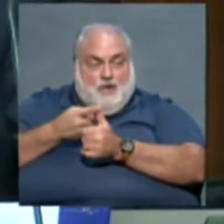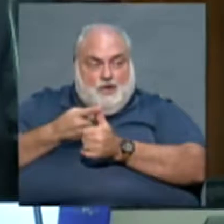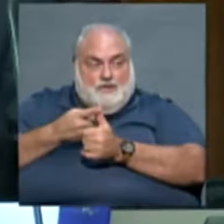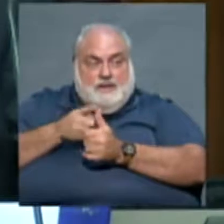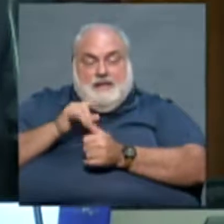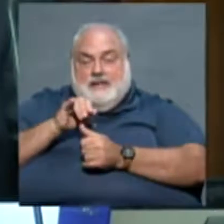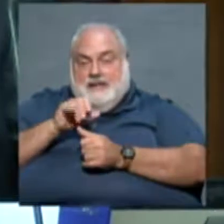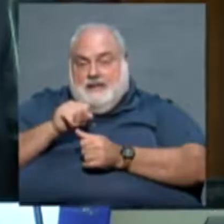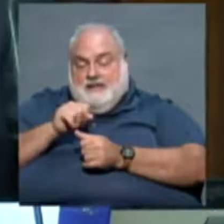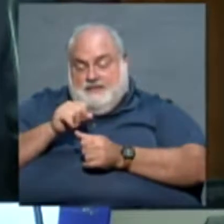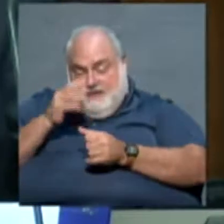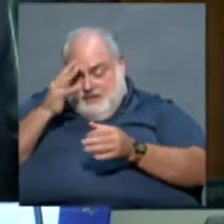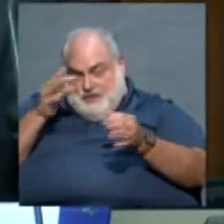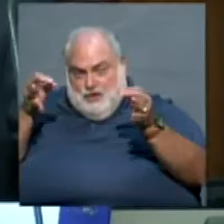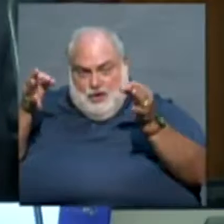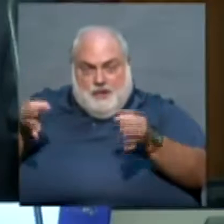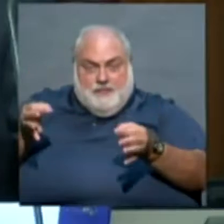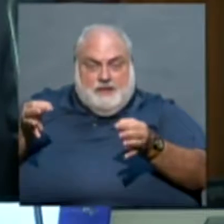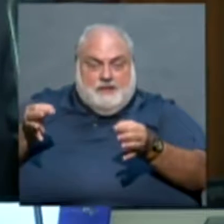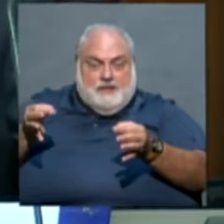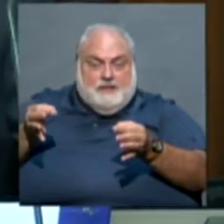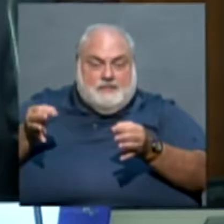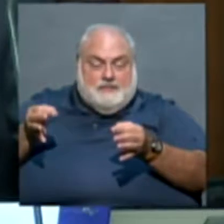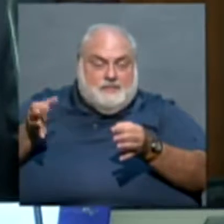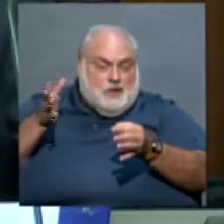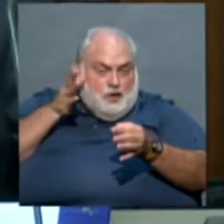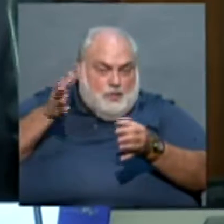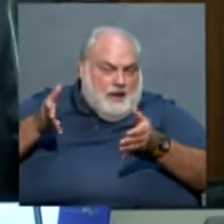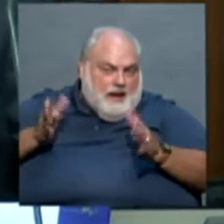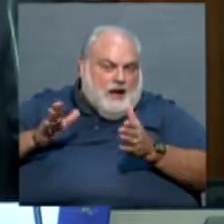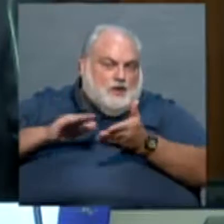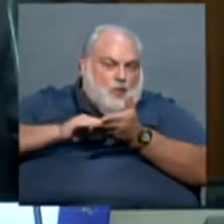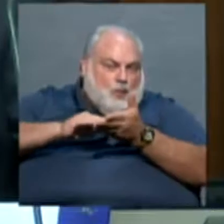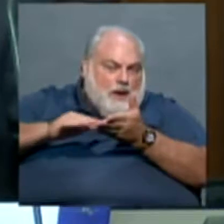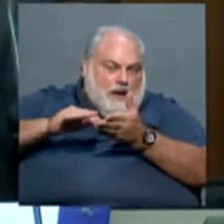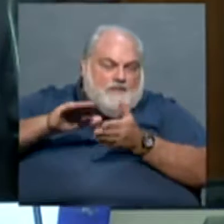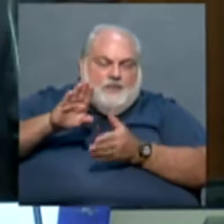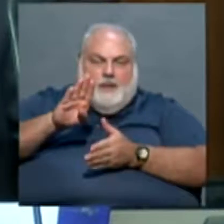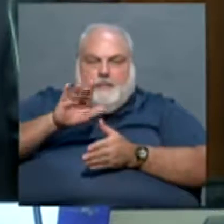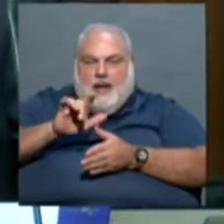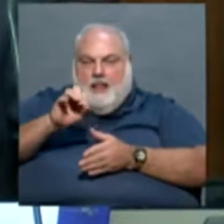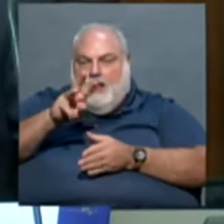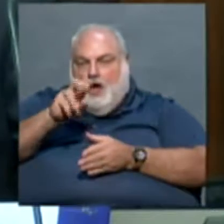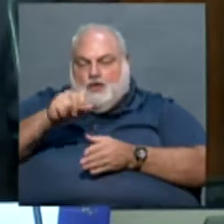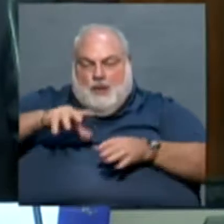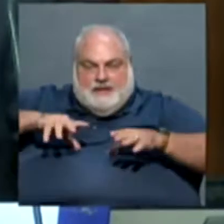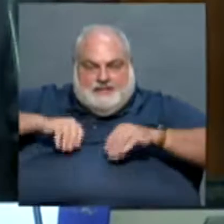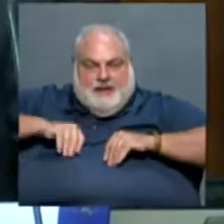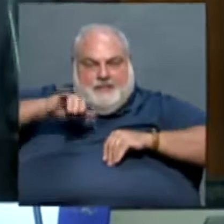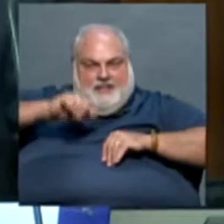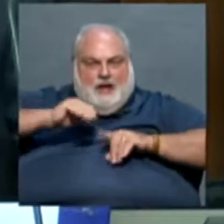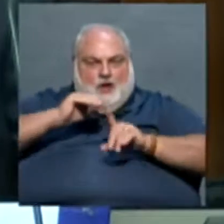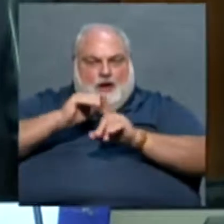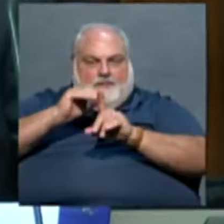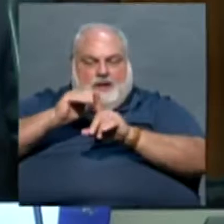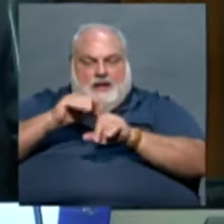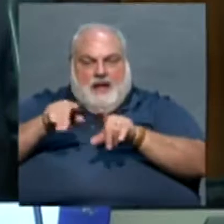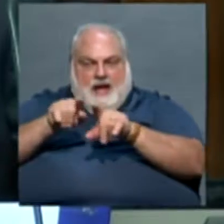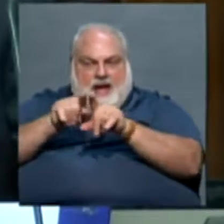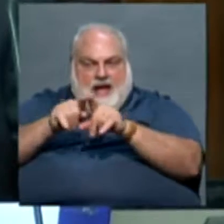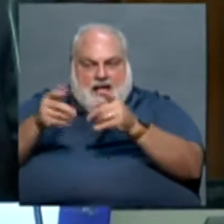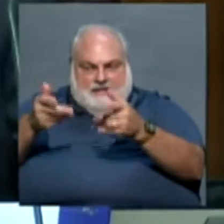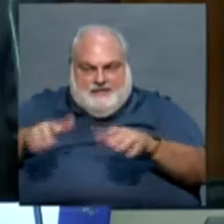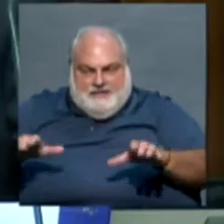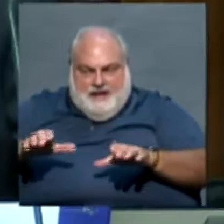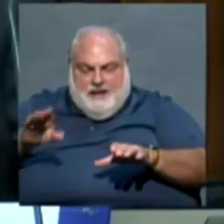is to discuss whether or not you wish to waive your bylaws and accept the notification as done